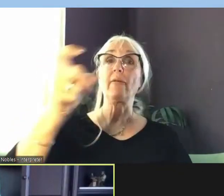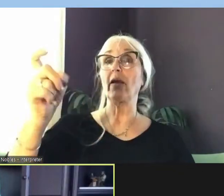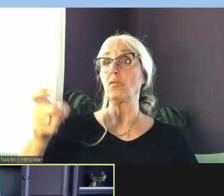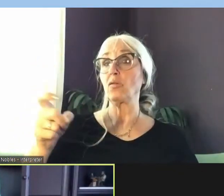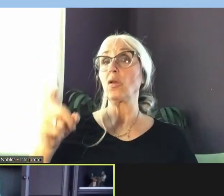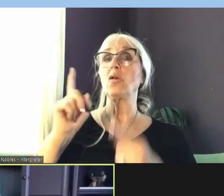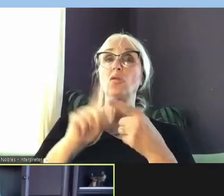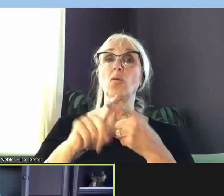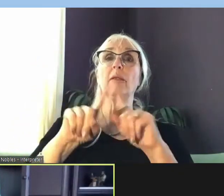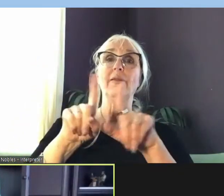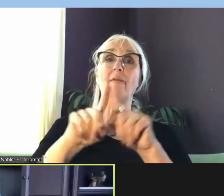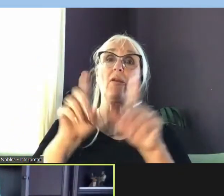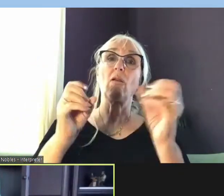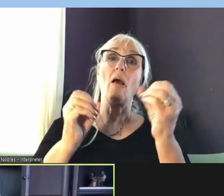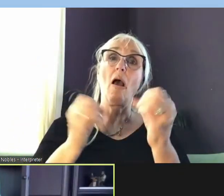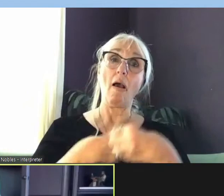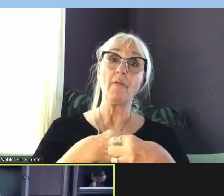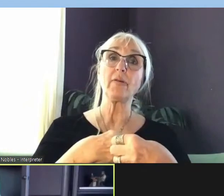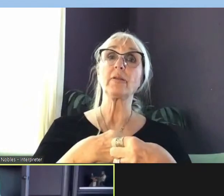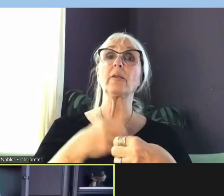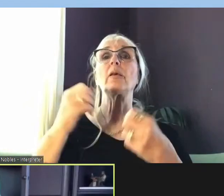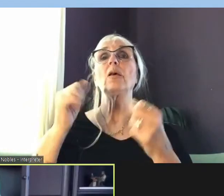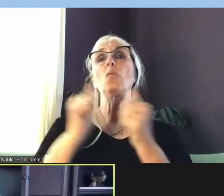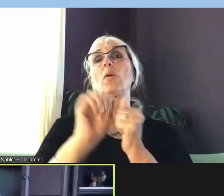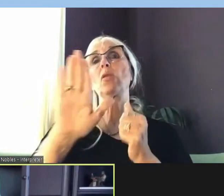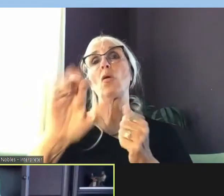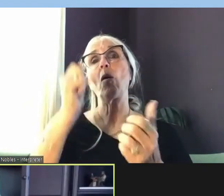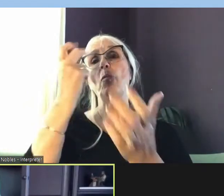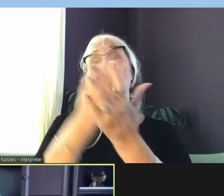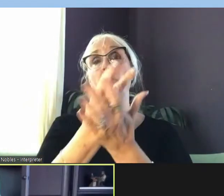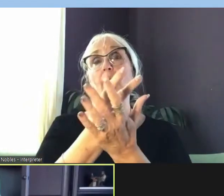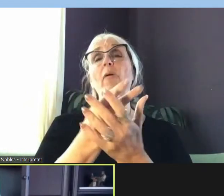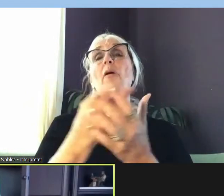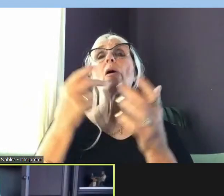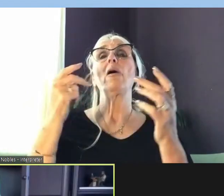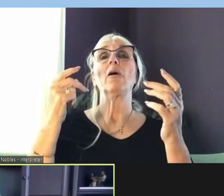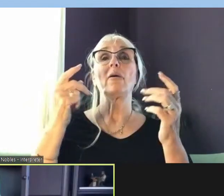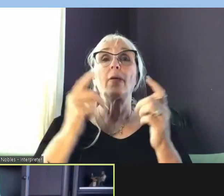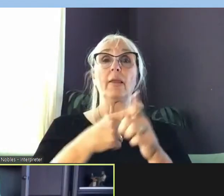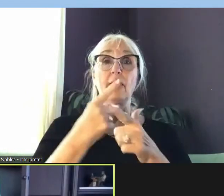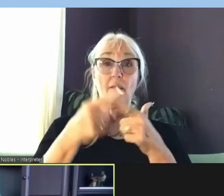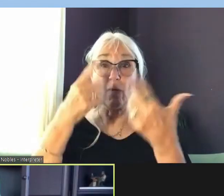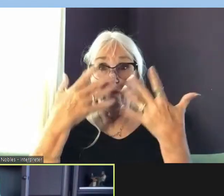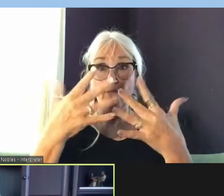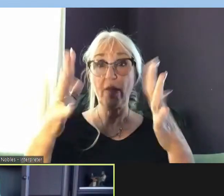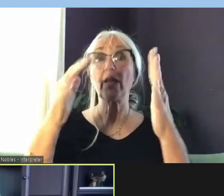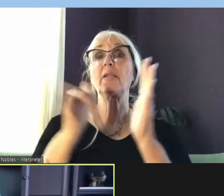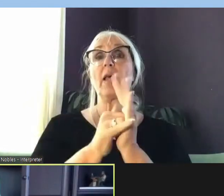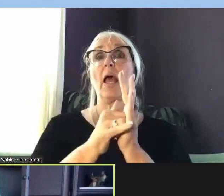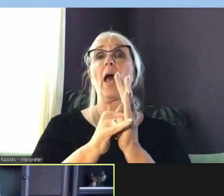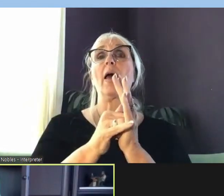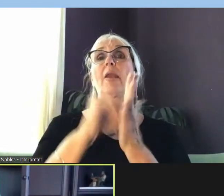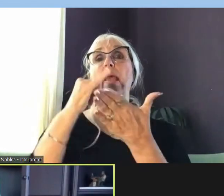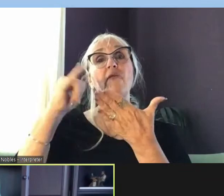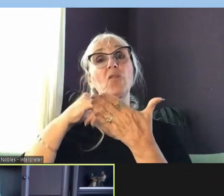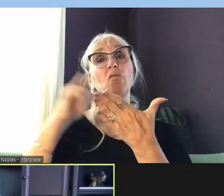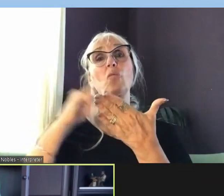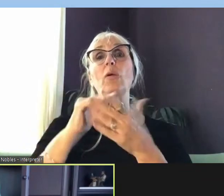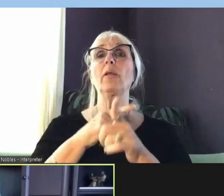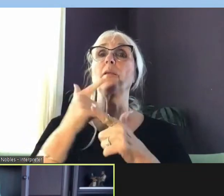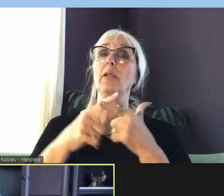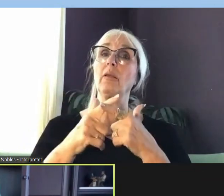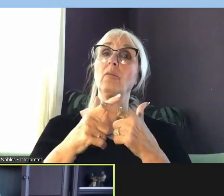offices upon court approval. At the point we deplete that inventory, we could then look at making